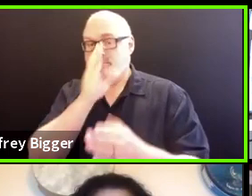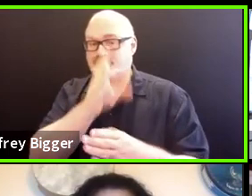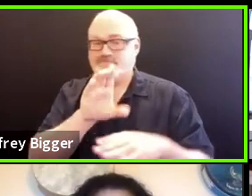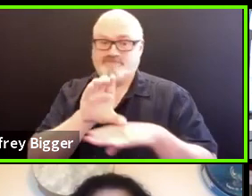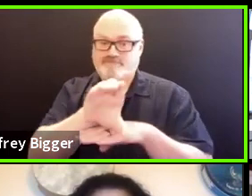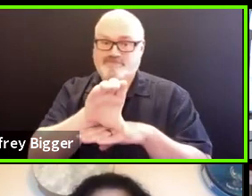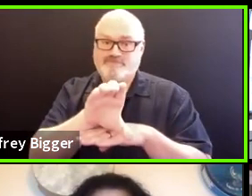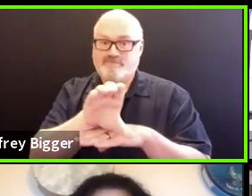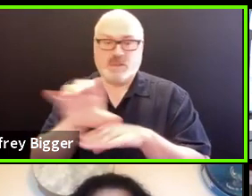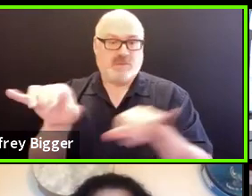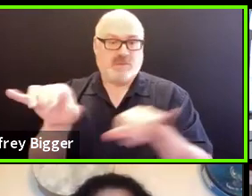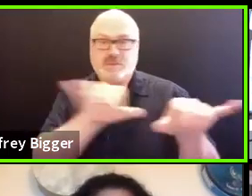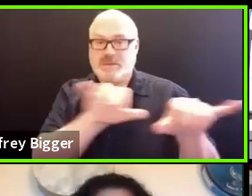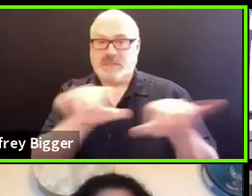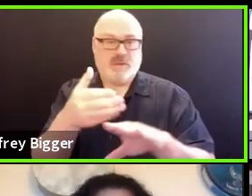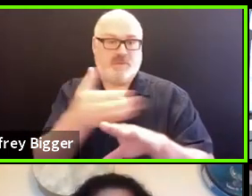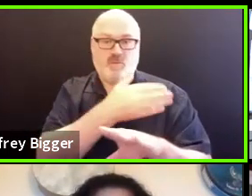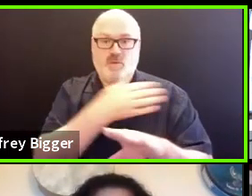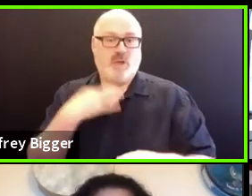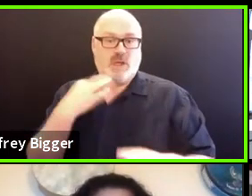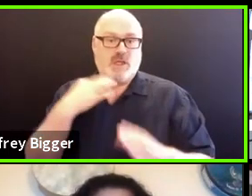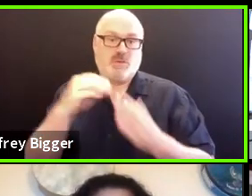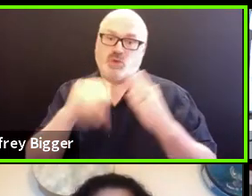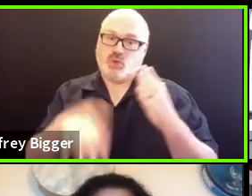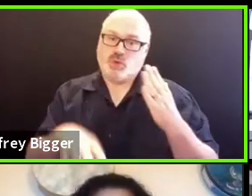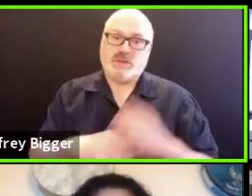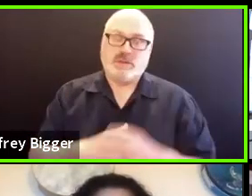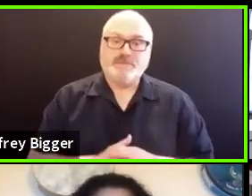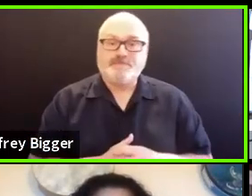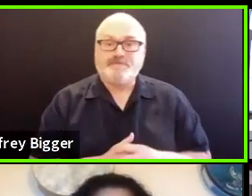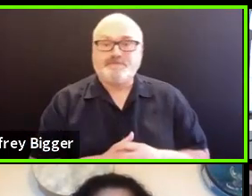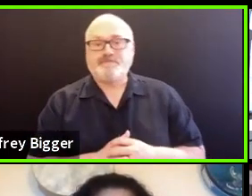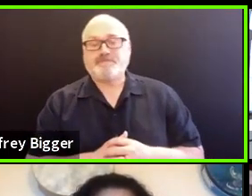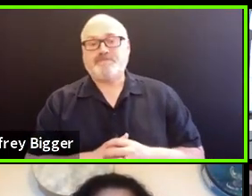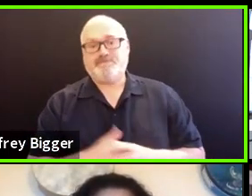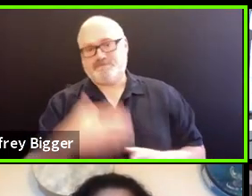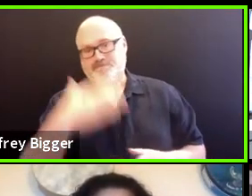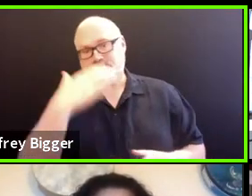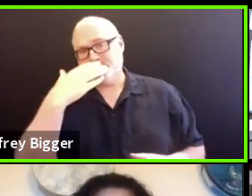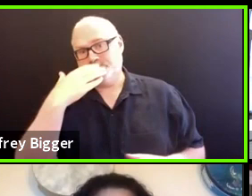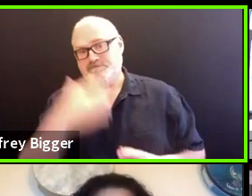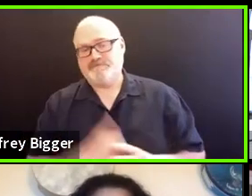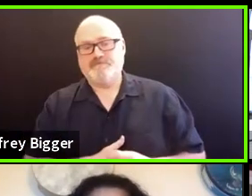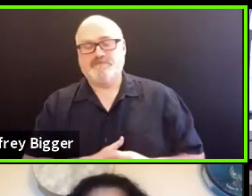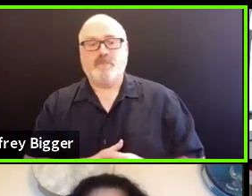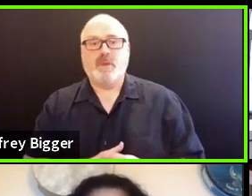IV eligible students. Yeah, that's good.